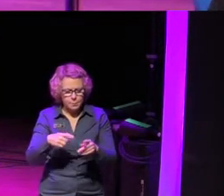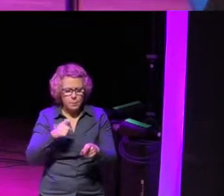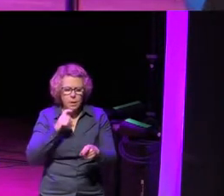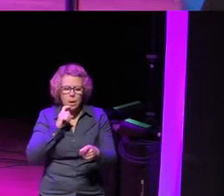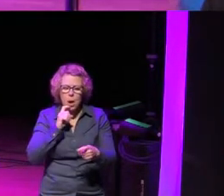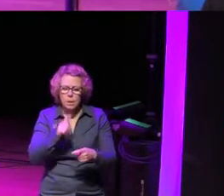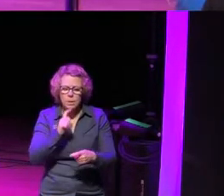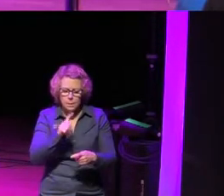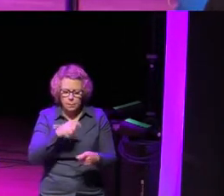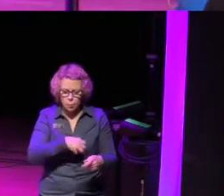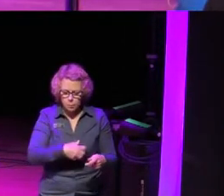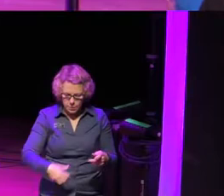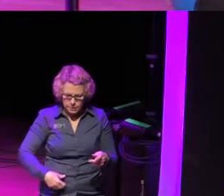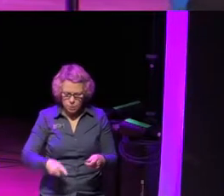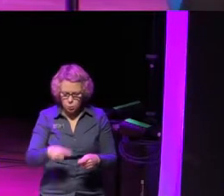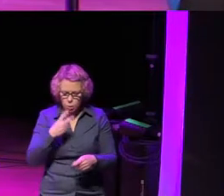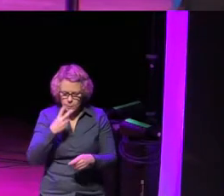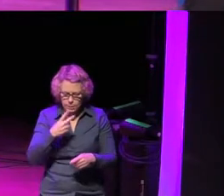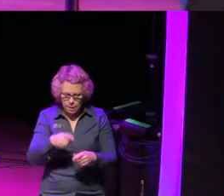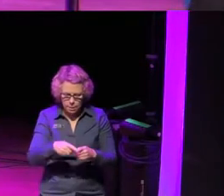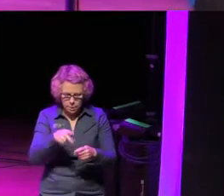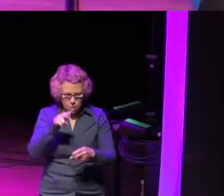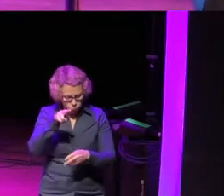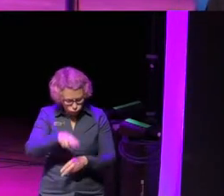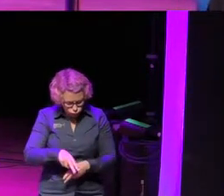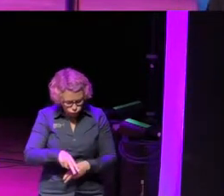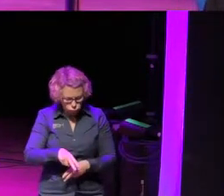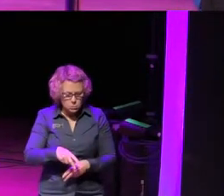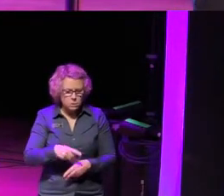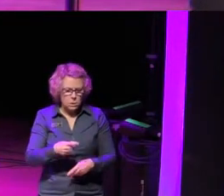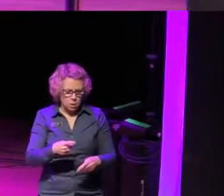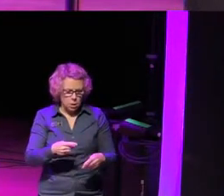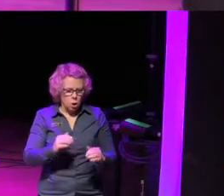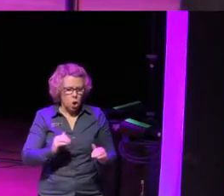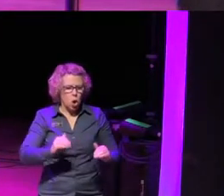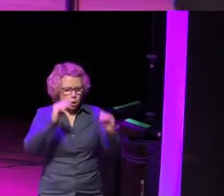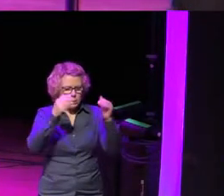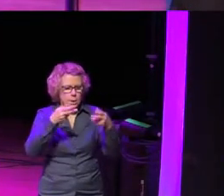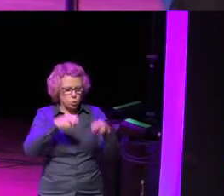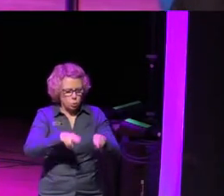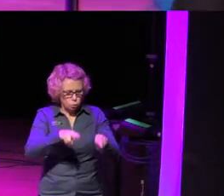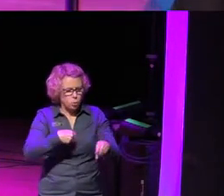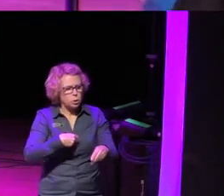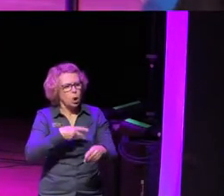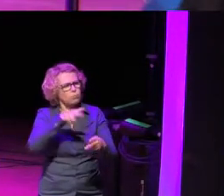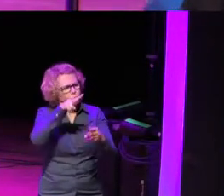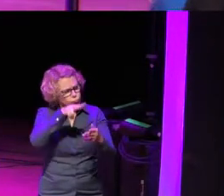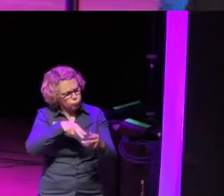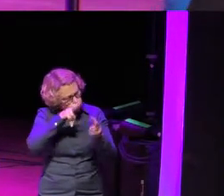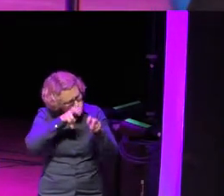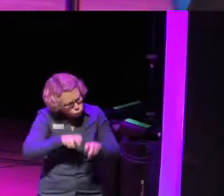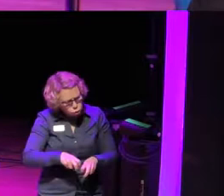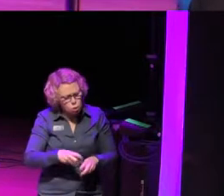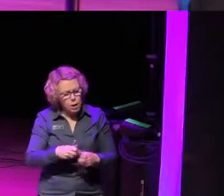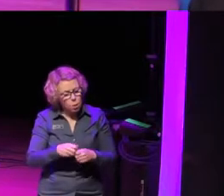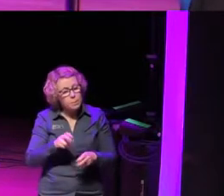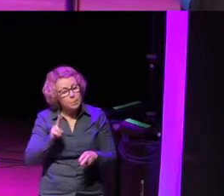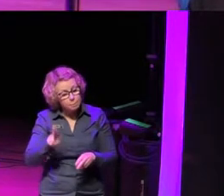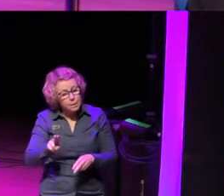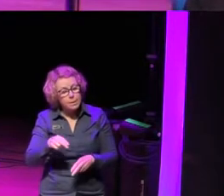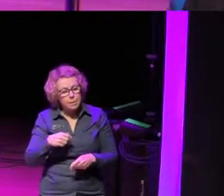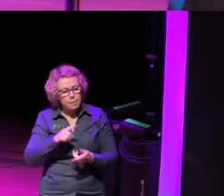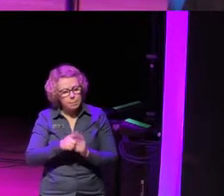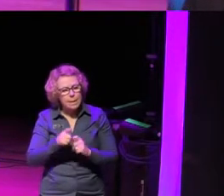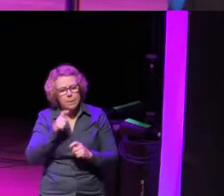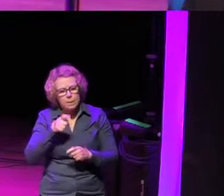faith in the court system that now that actually the Supreme Court will look at this and that there will actually be a fair trial, but also on the individual level.